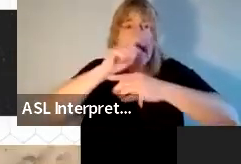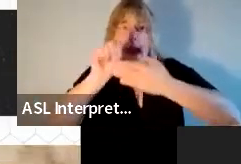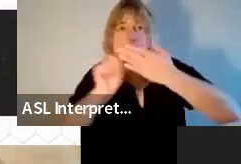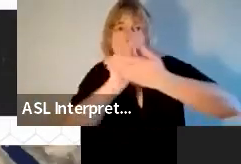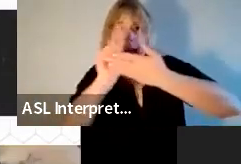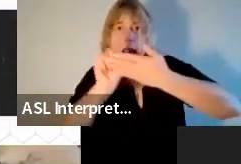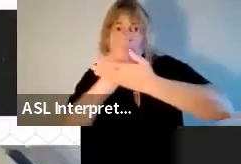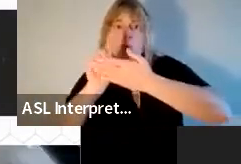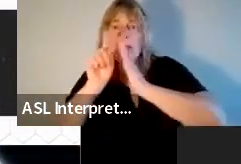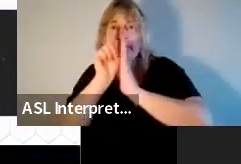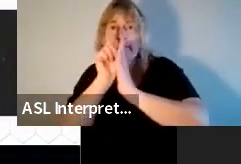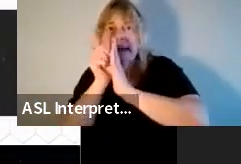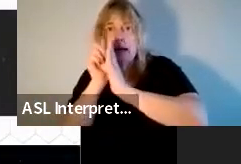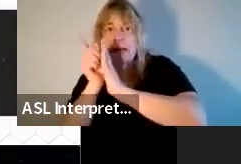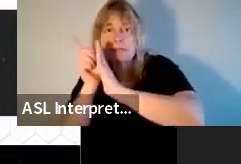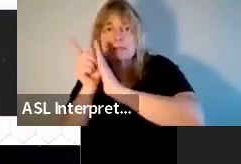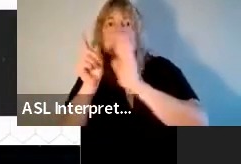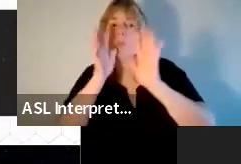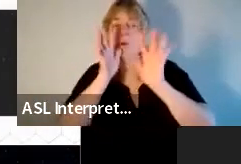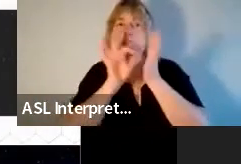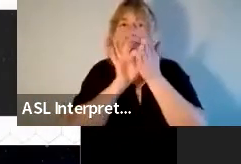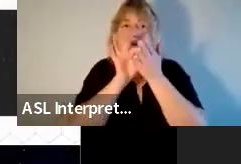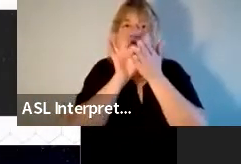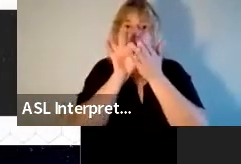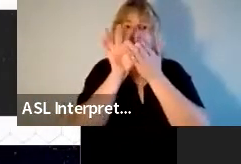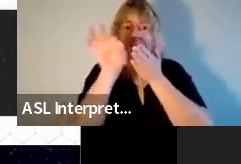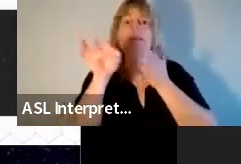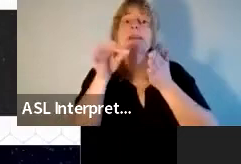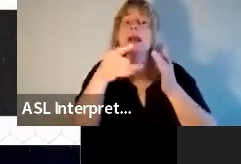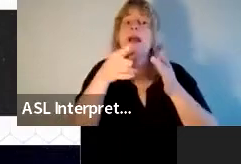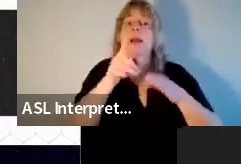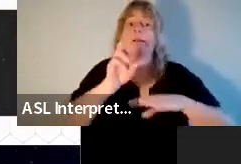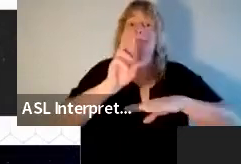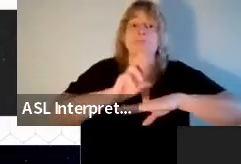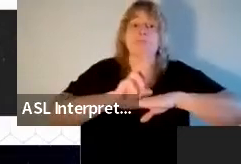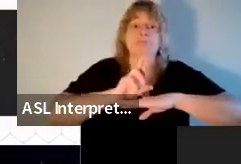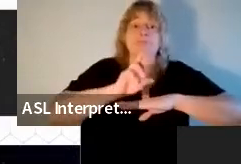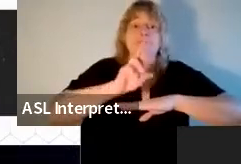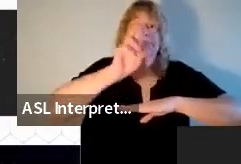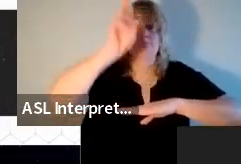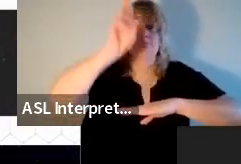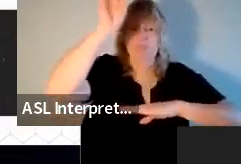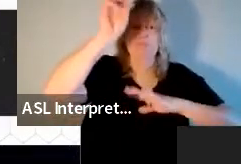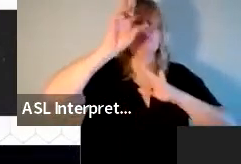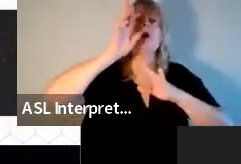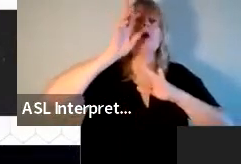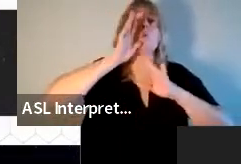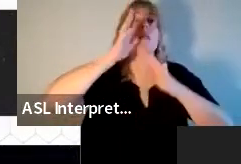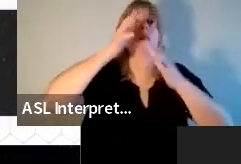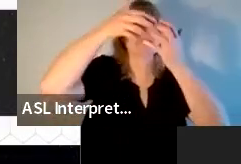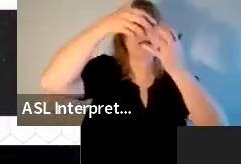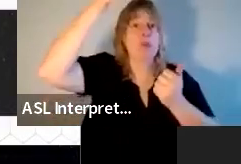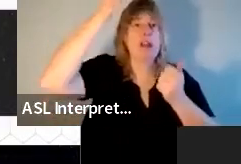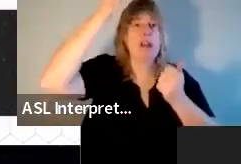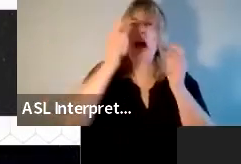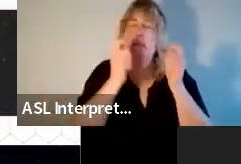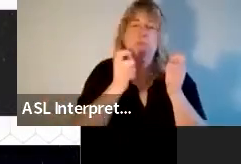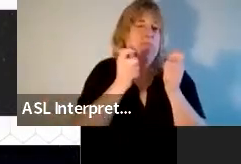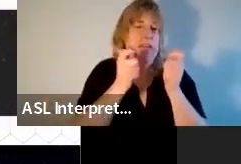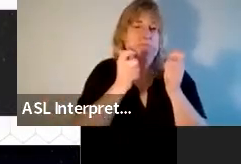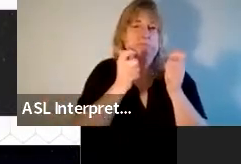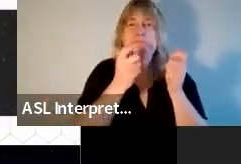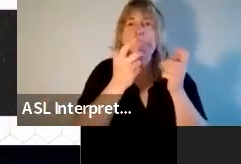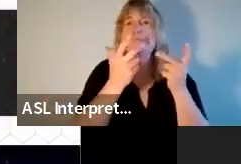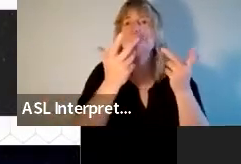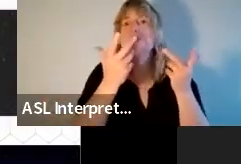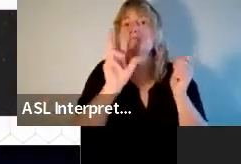through launch. So launch vehicle separation happens really fast. And then within about